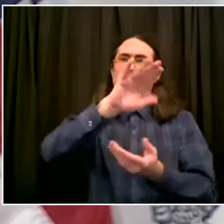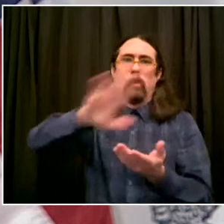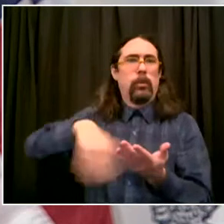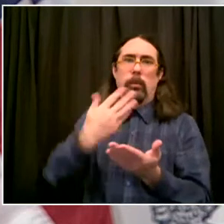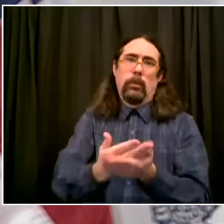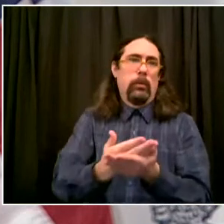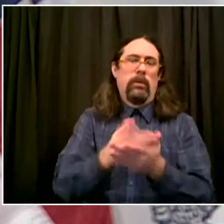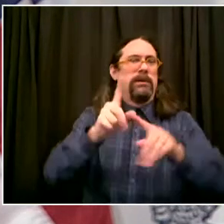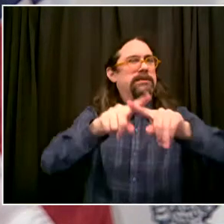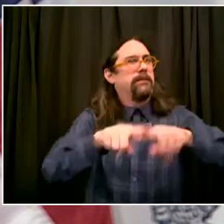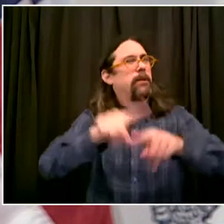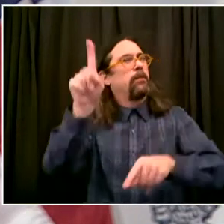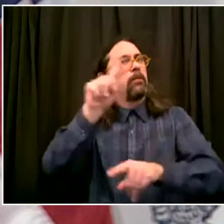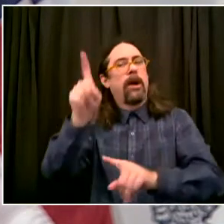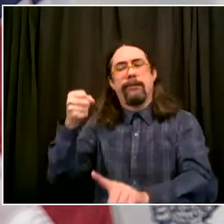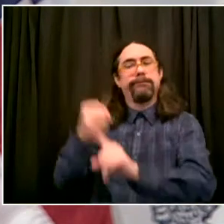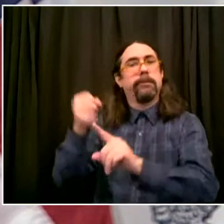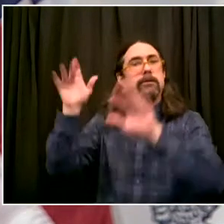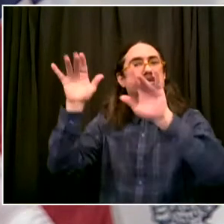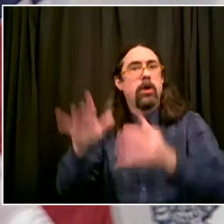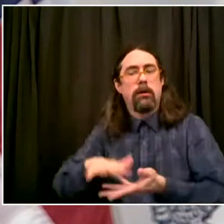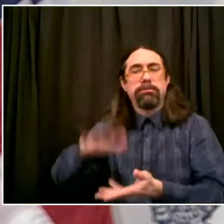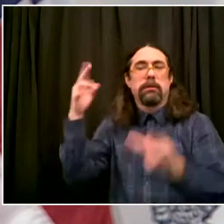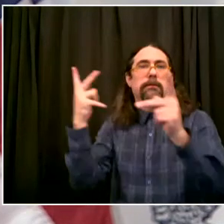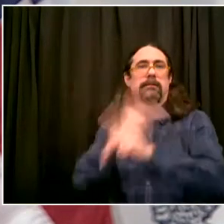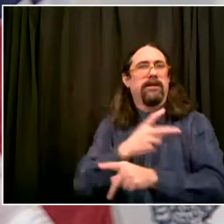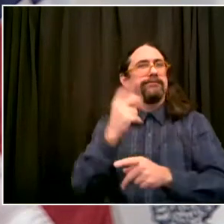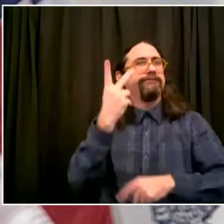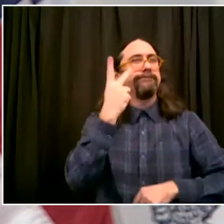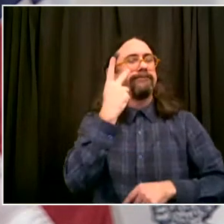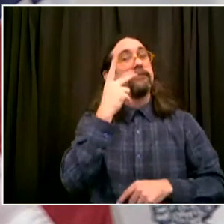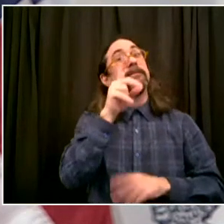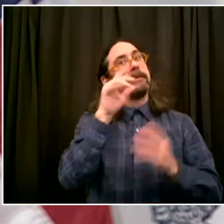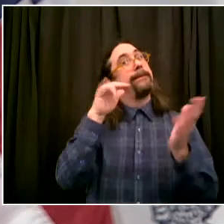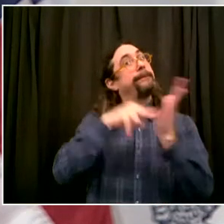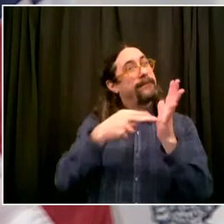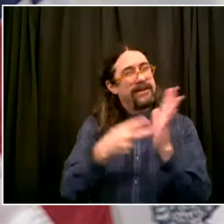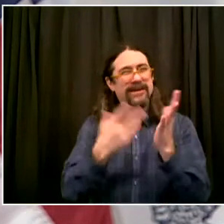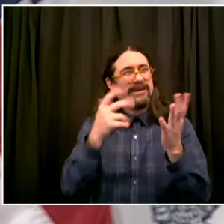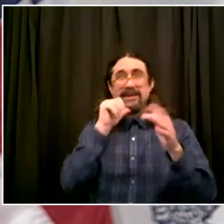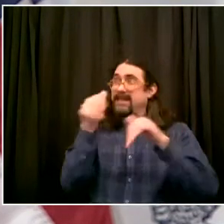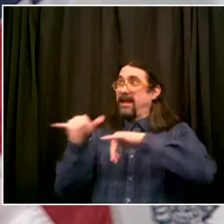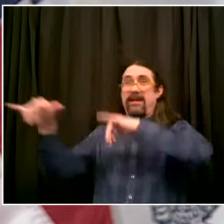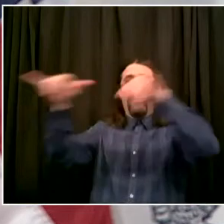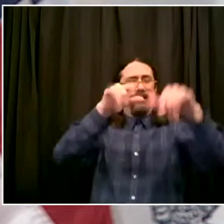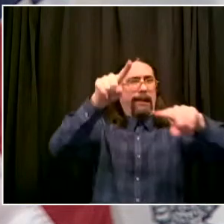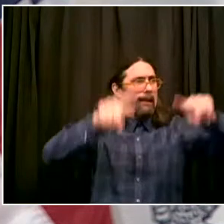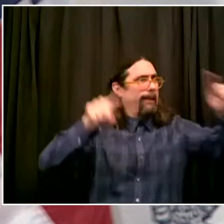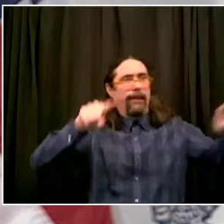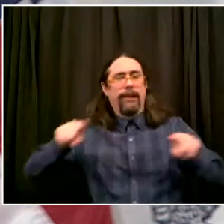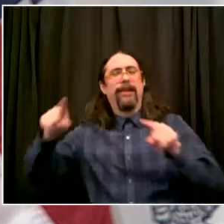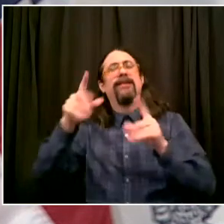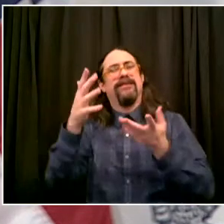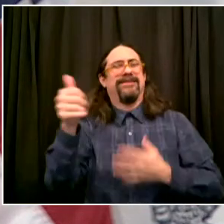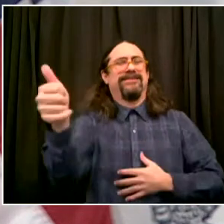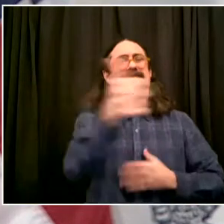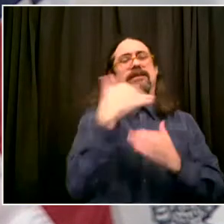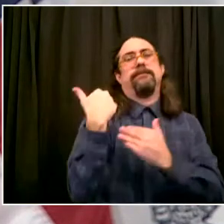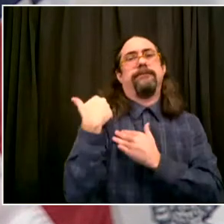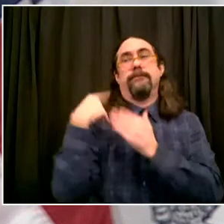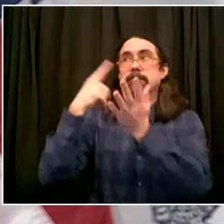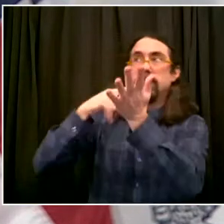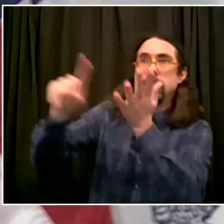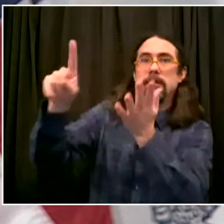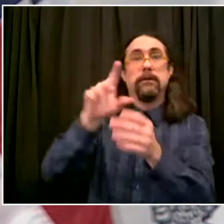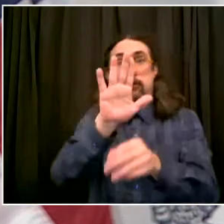With regard to preaching patience to people who wonder when they'll see a plow, the challenge with this storm is that you still have many more